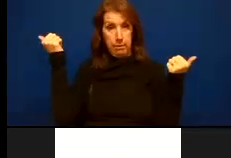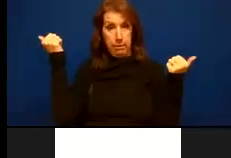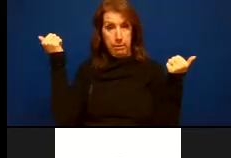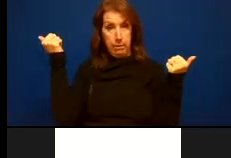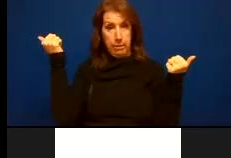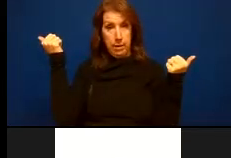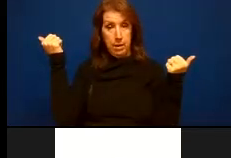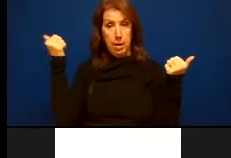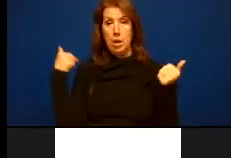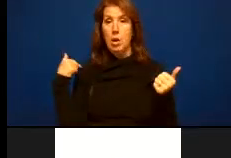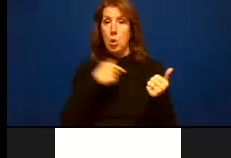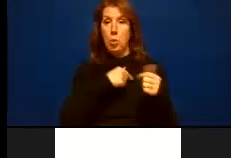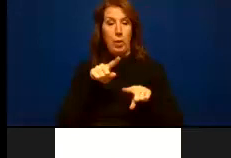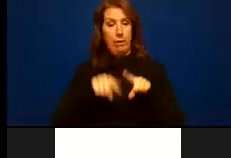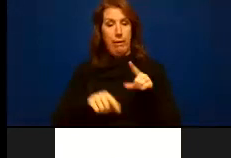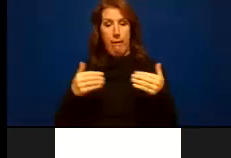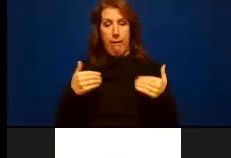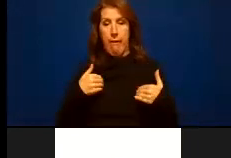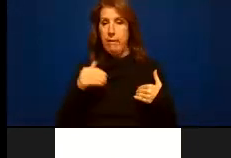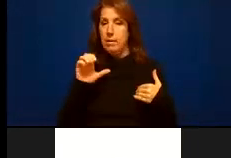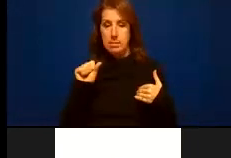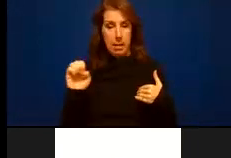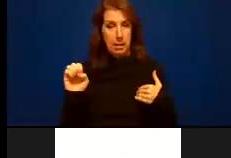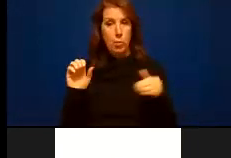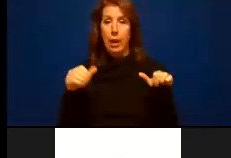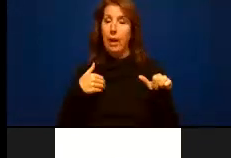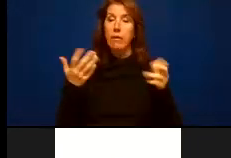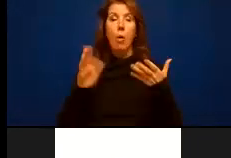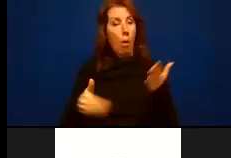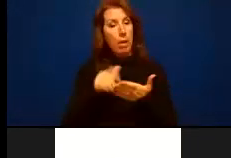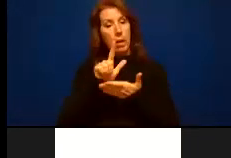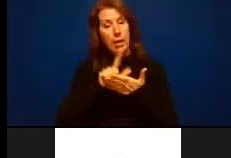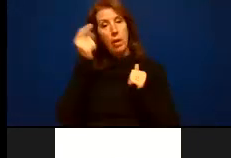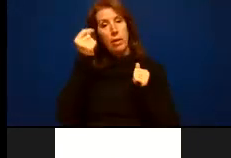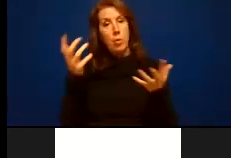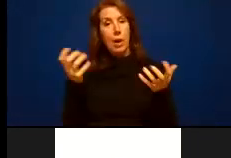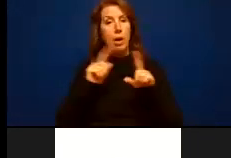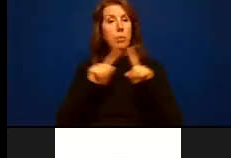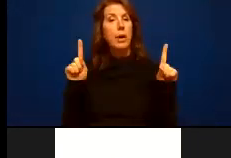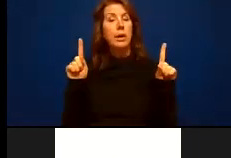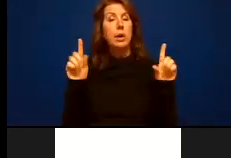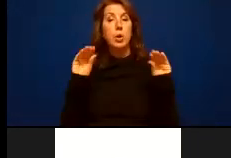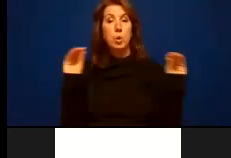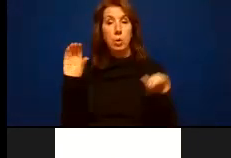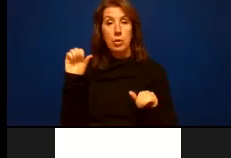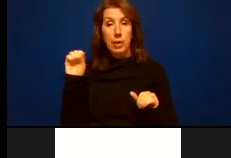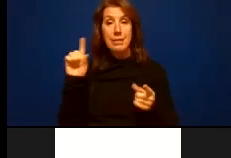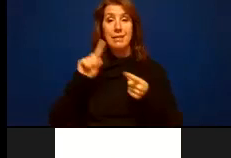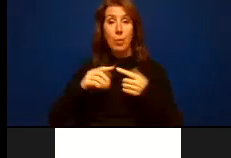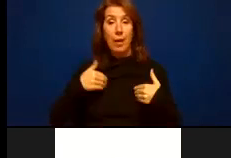we can't have a case. We can have all the legal theories we want, but we never have a case until we have a